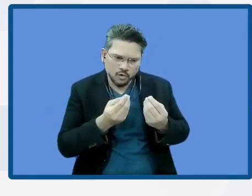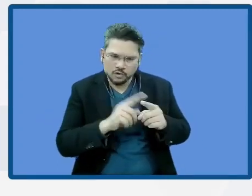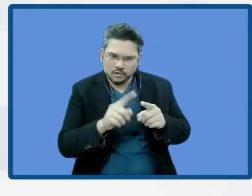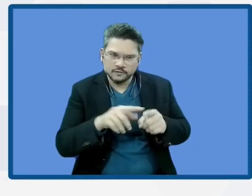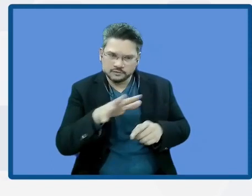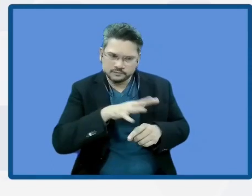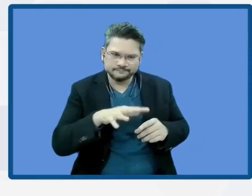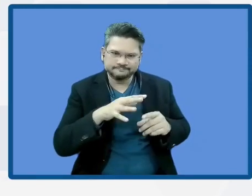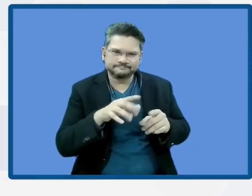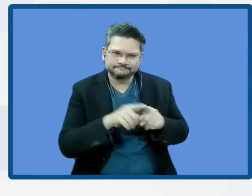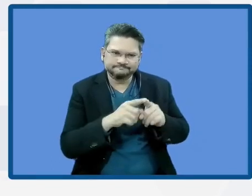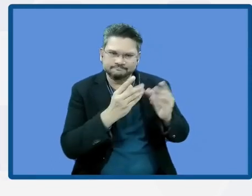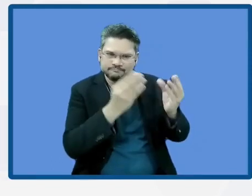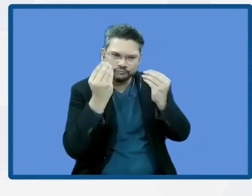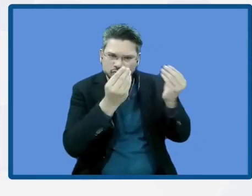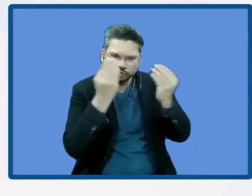centers.